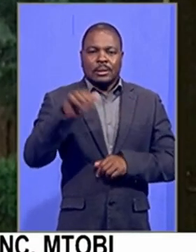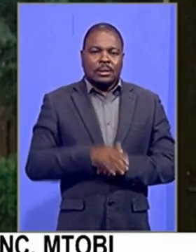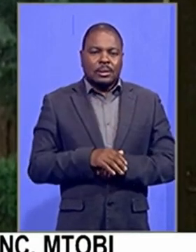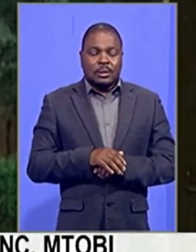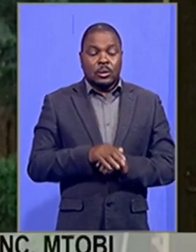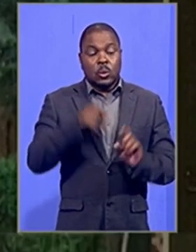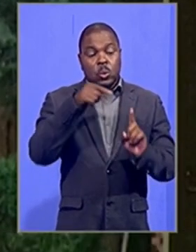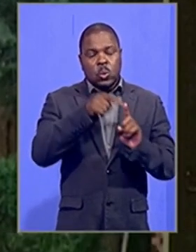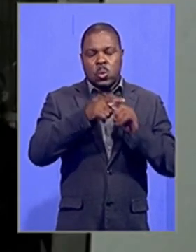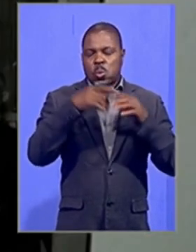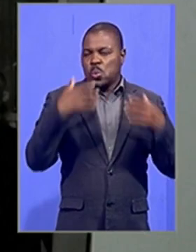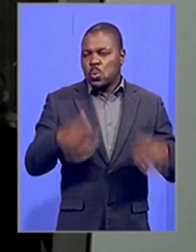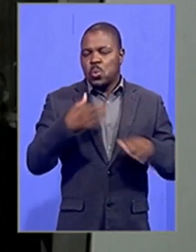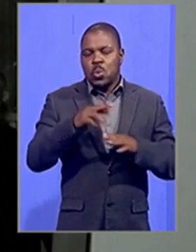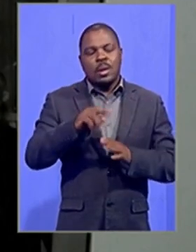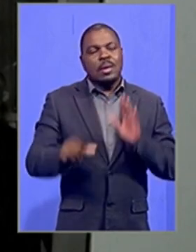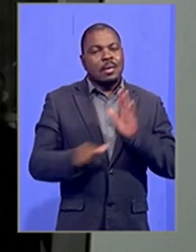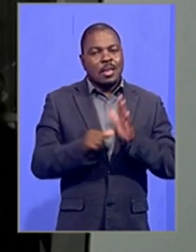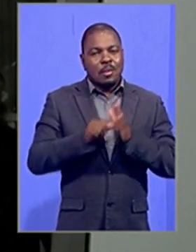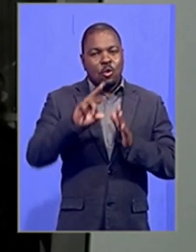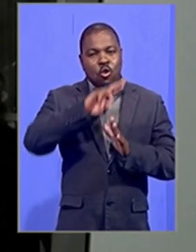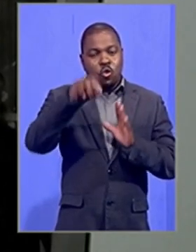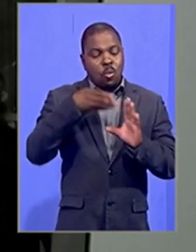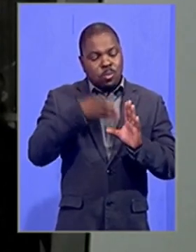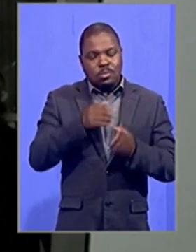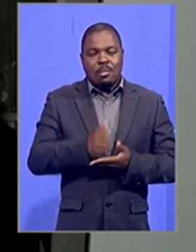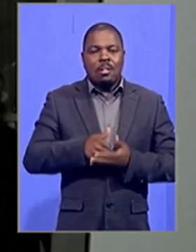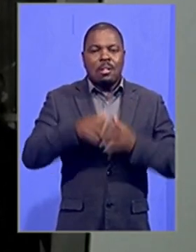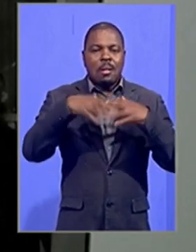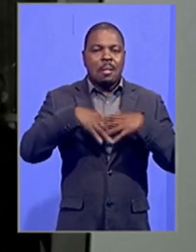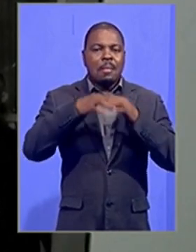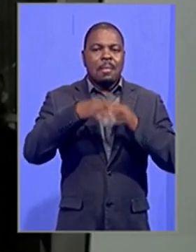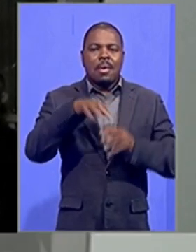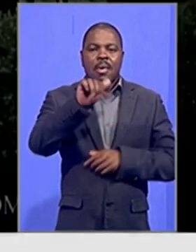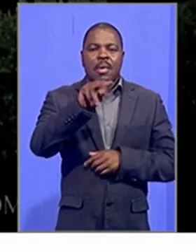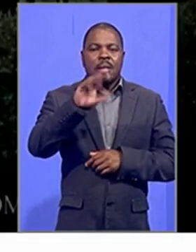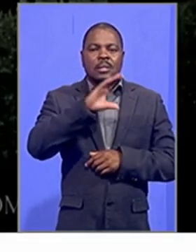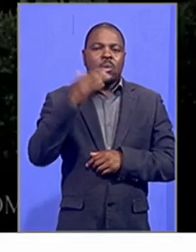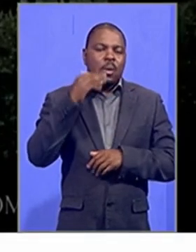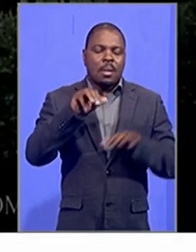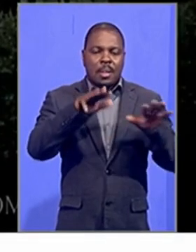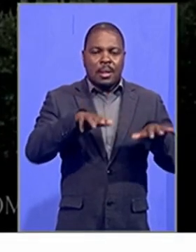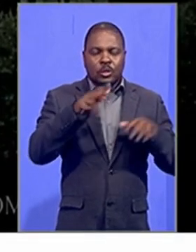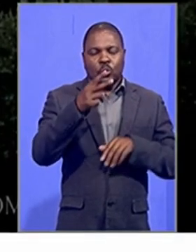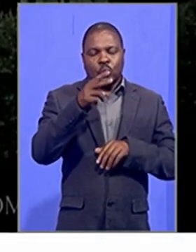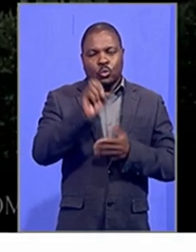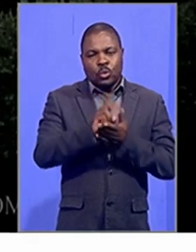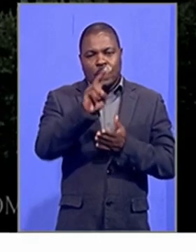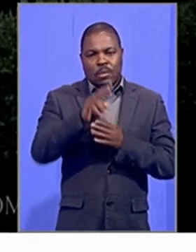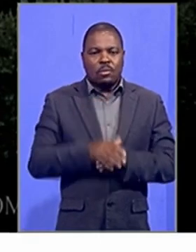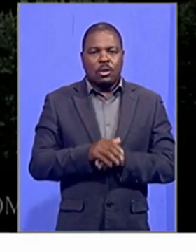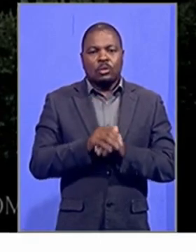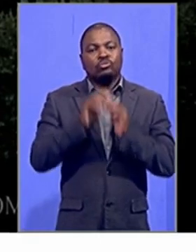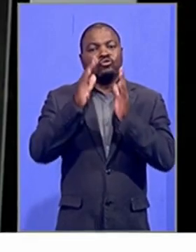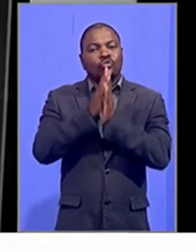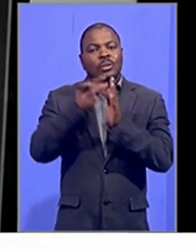Mapikela o bapetse karolo e bohlokwa ho theweng ha ANC ka 1912 e thehelwa Wesleyan Church by